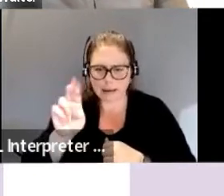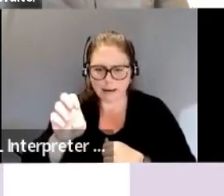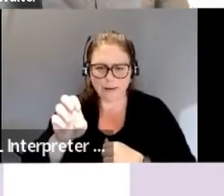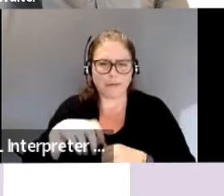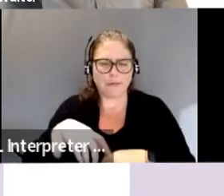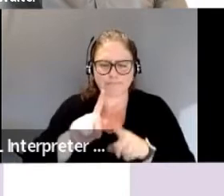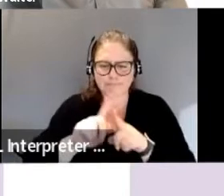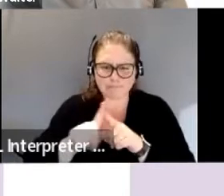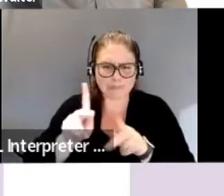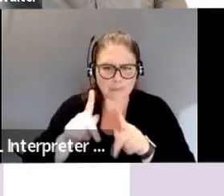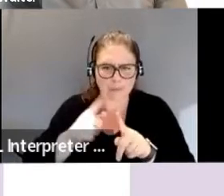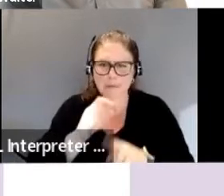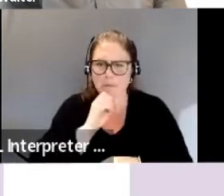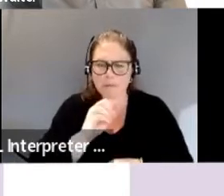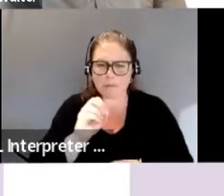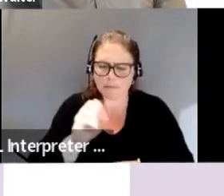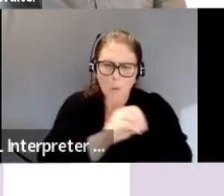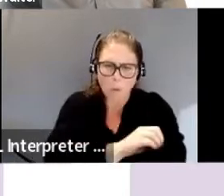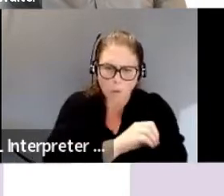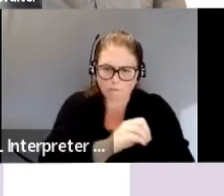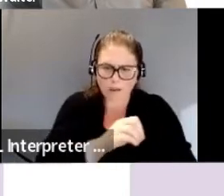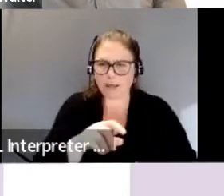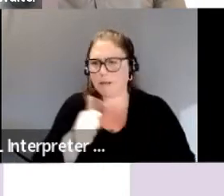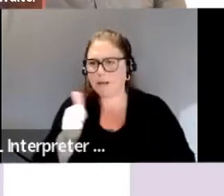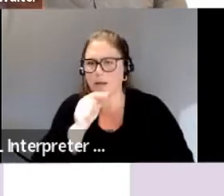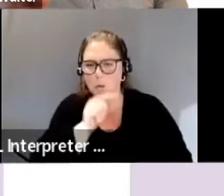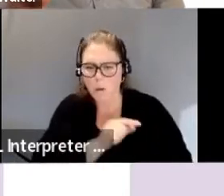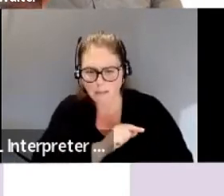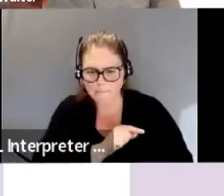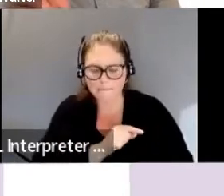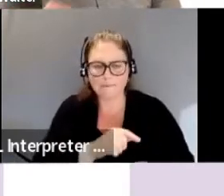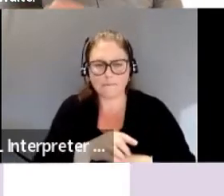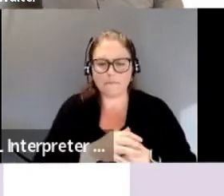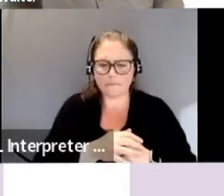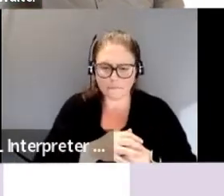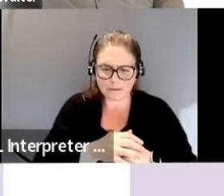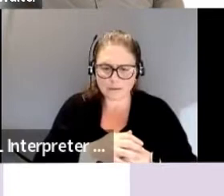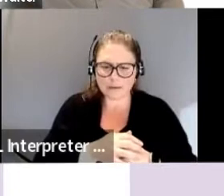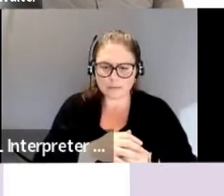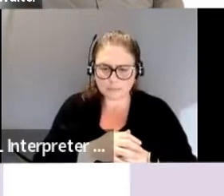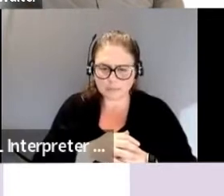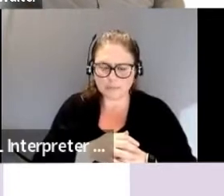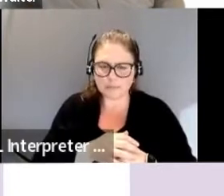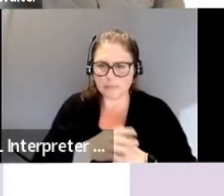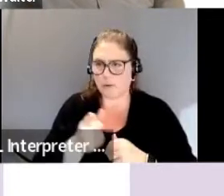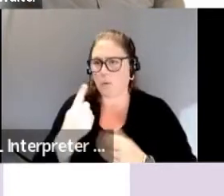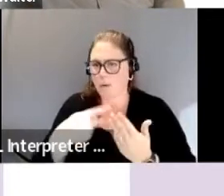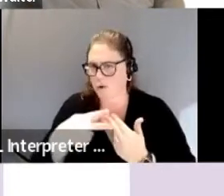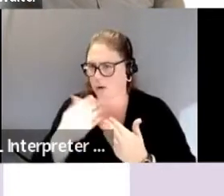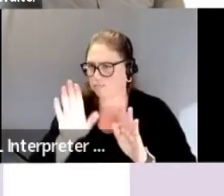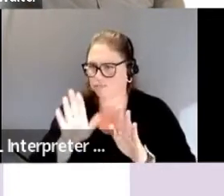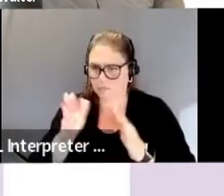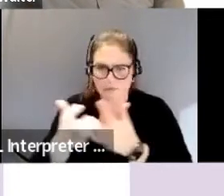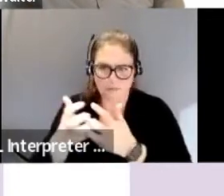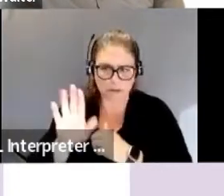Oakville. We've got Gold Farm Canada in Guelph, Agriculture. Great, we've got a good program for you today that we're going to talk about. We've